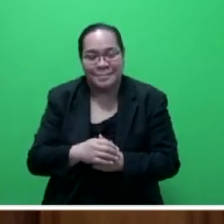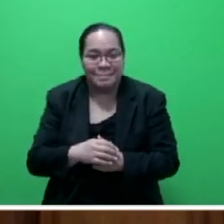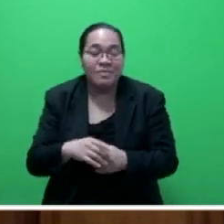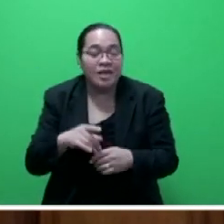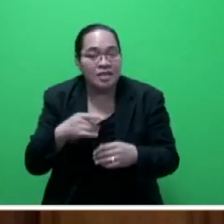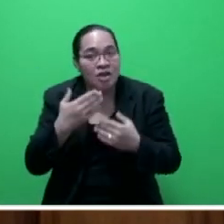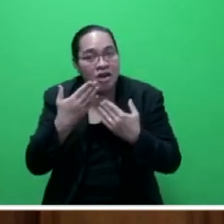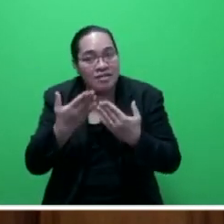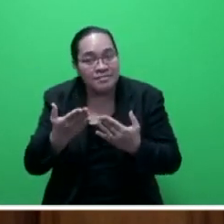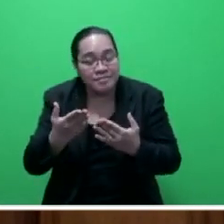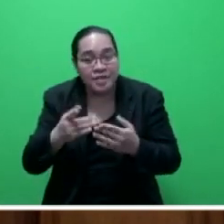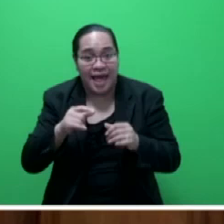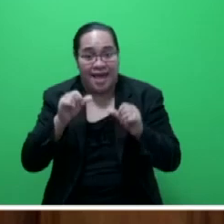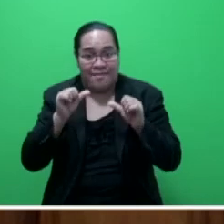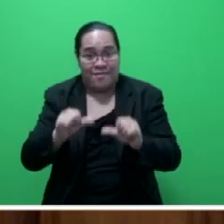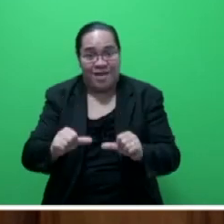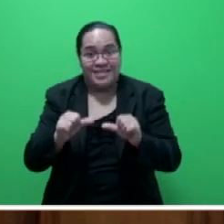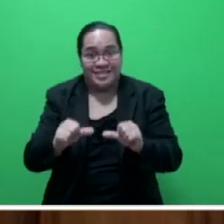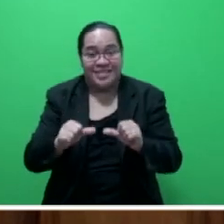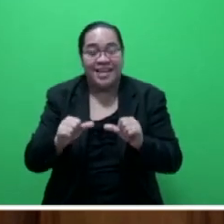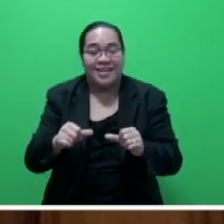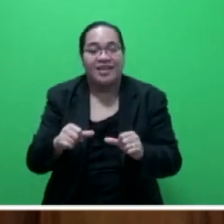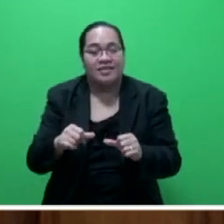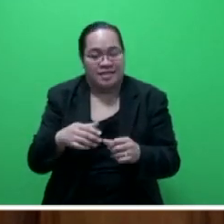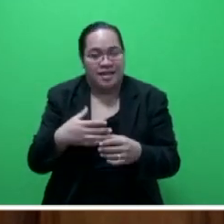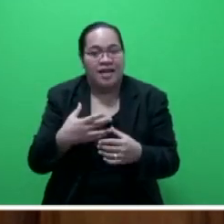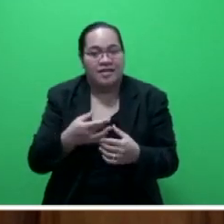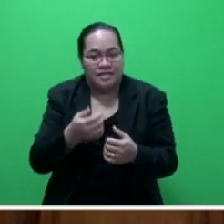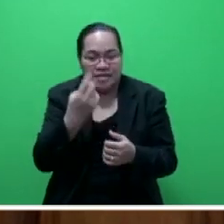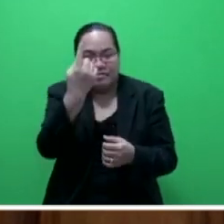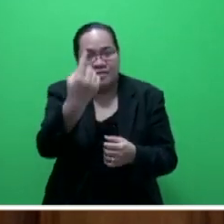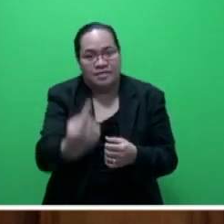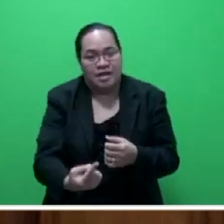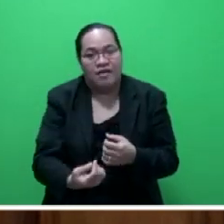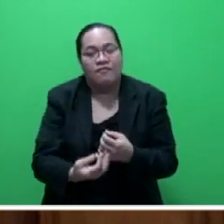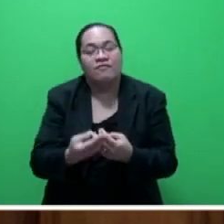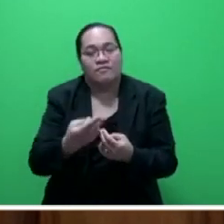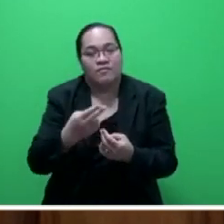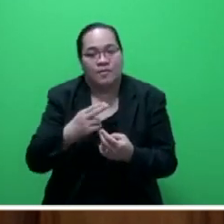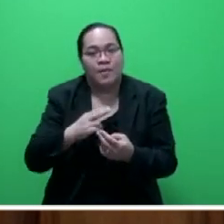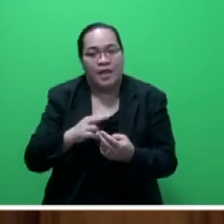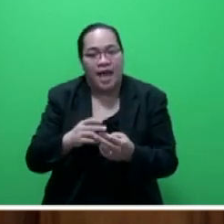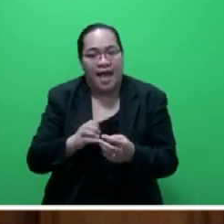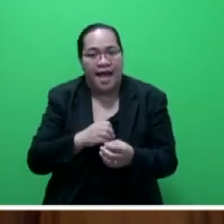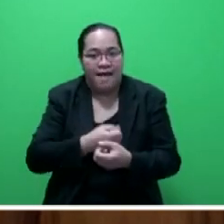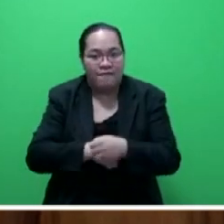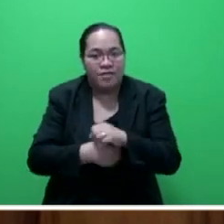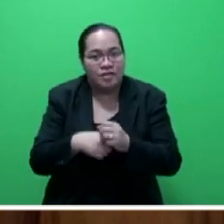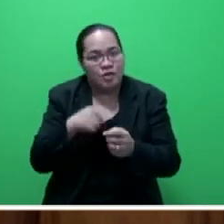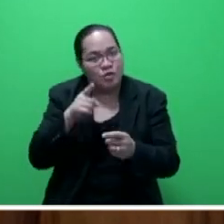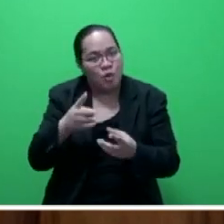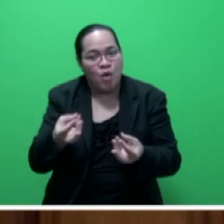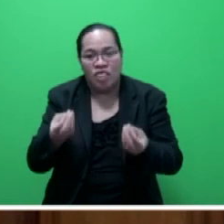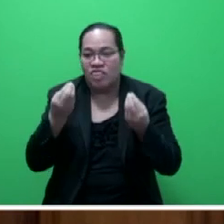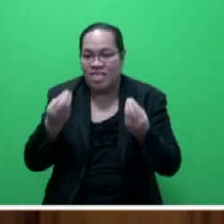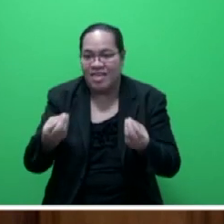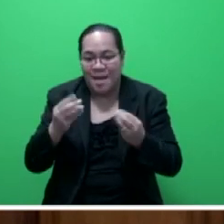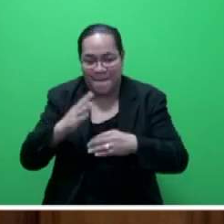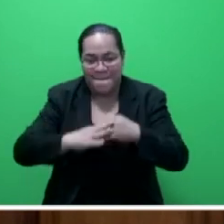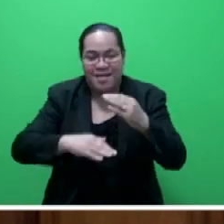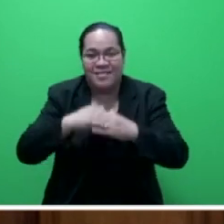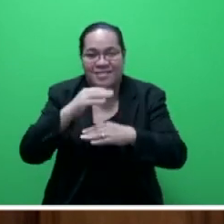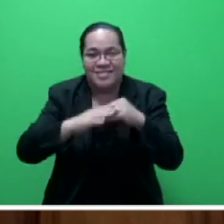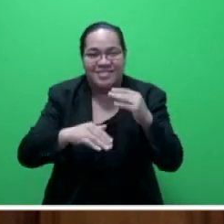His Excellency the President had sought renewed efforts in building a future worthy of our children and the